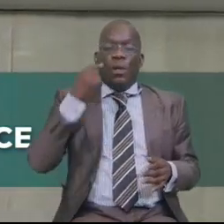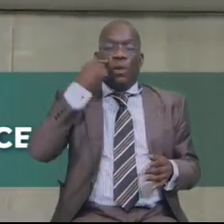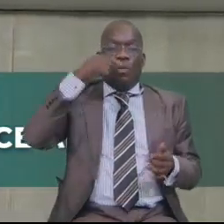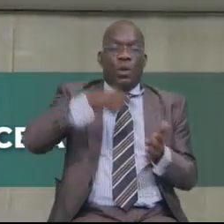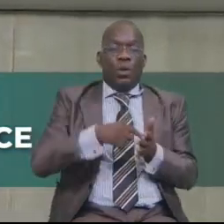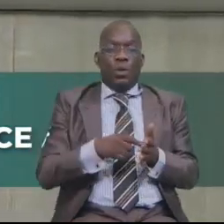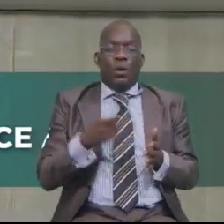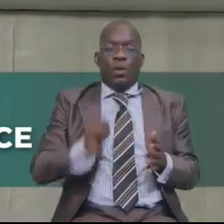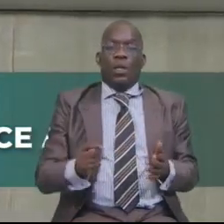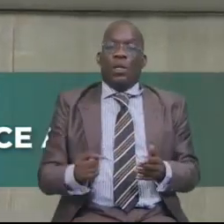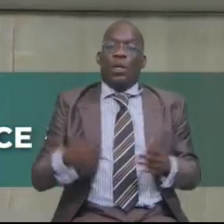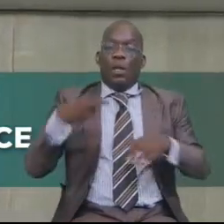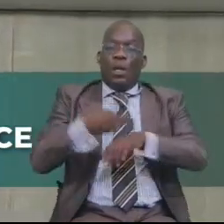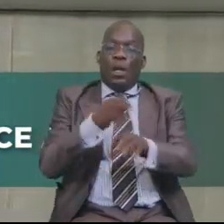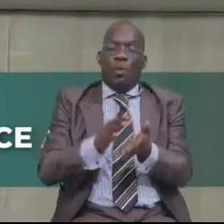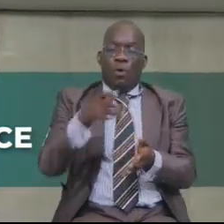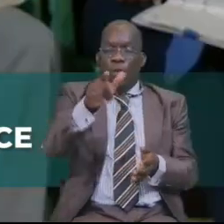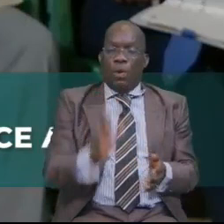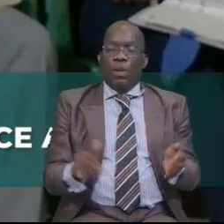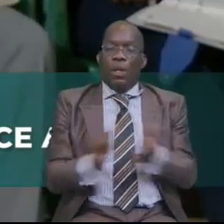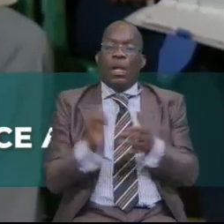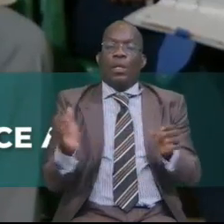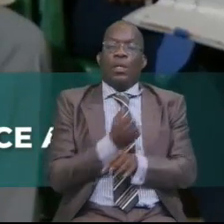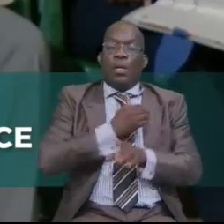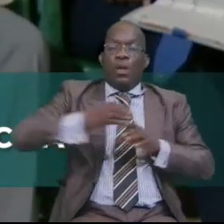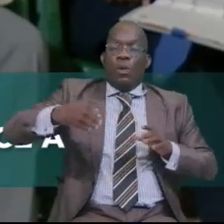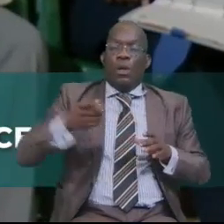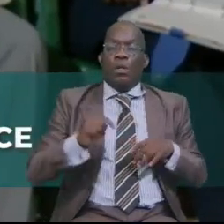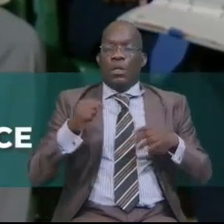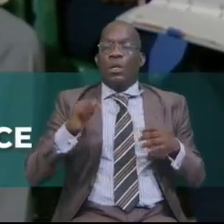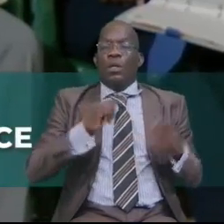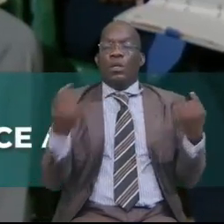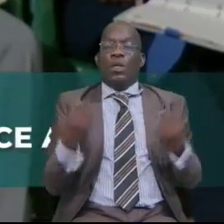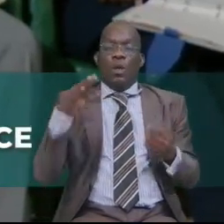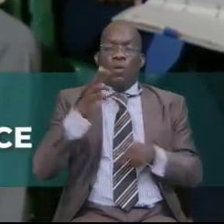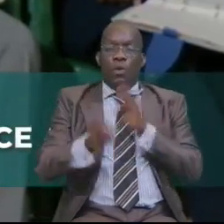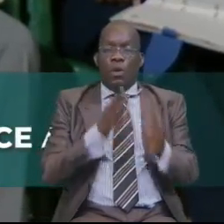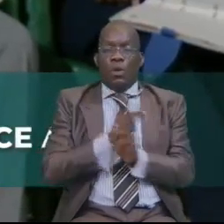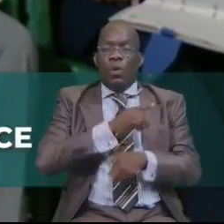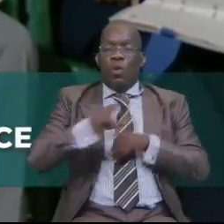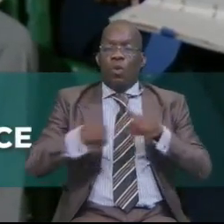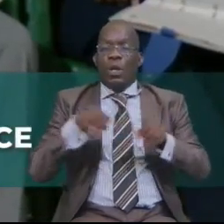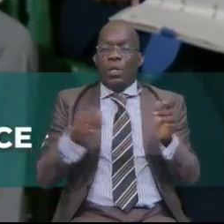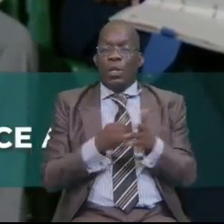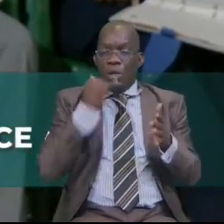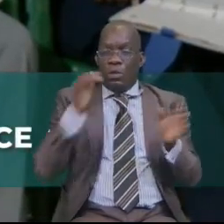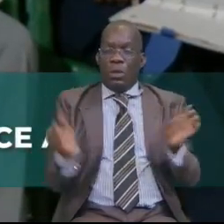God that taketh away the sin of the world. When it is taken away, the fact is, you'll not